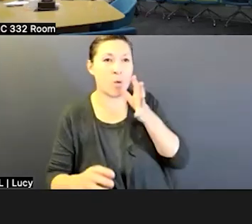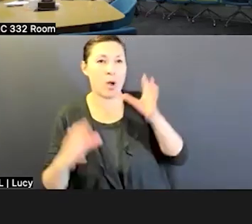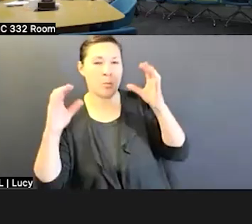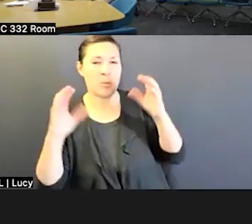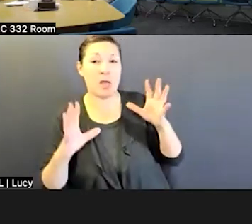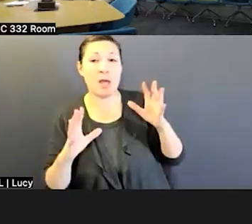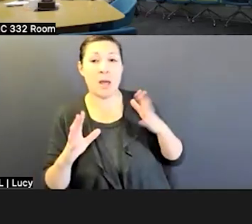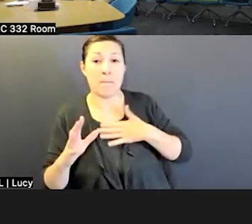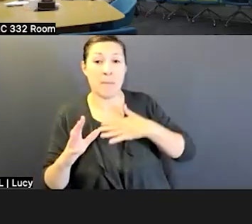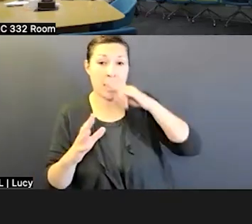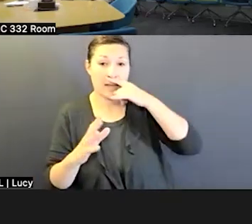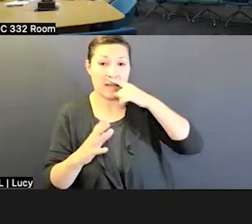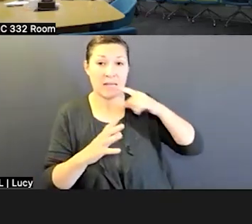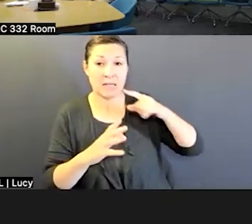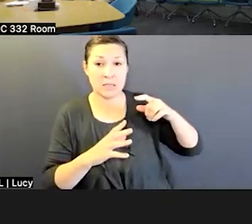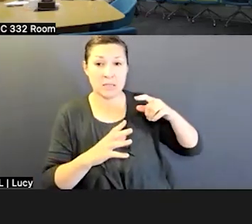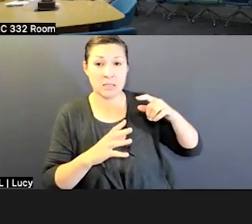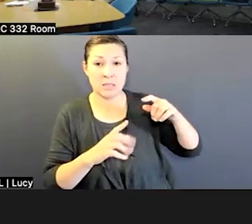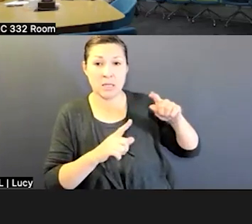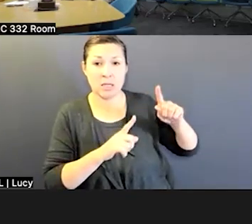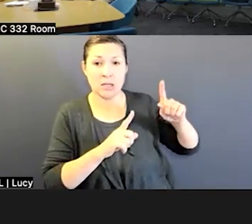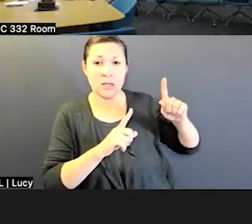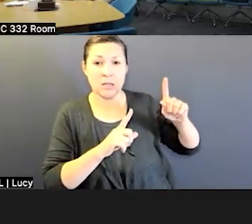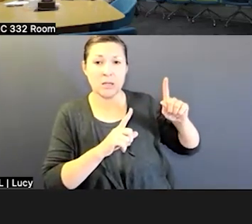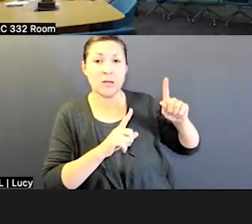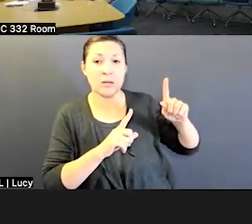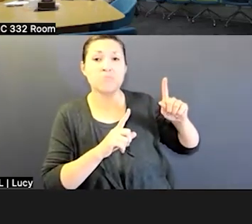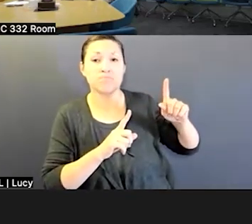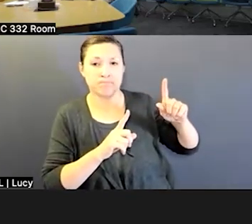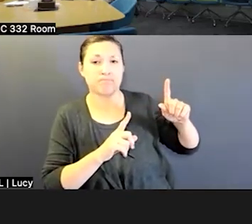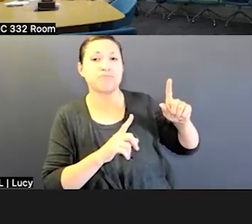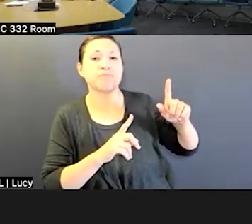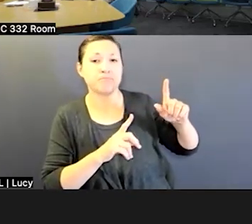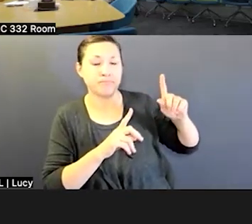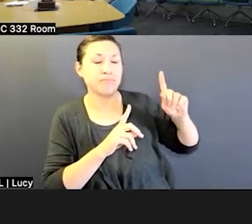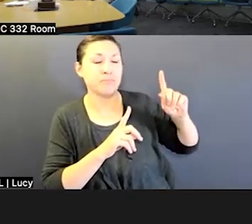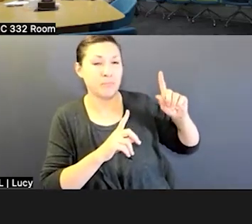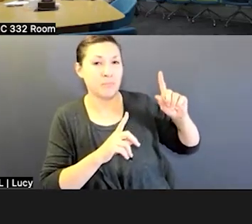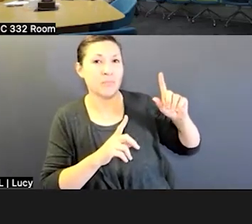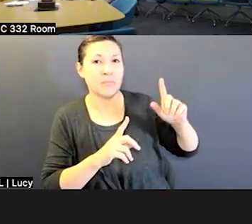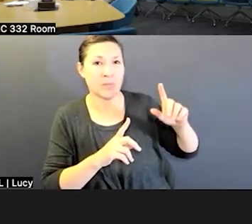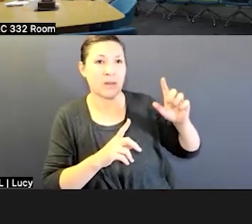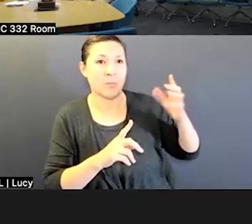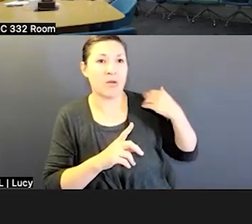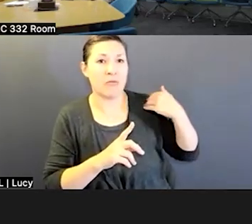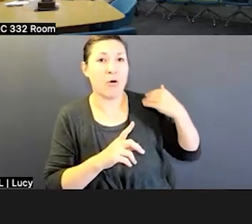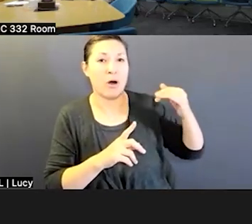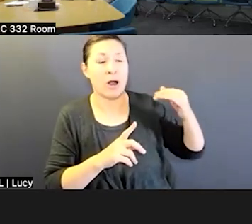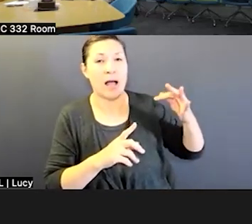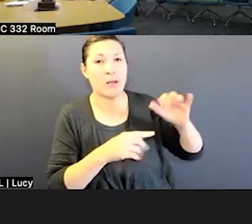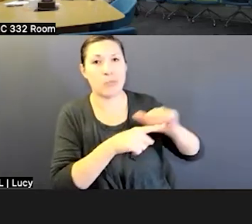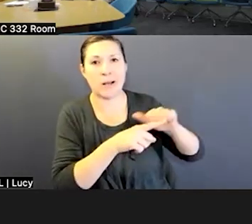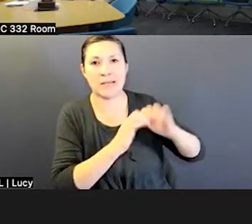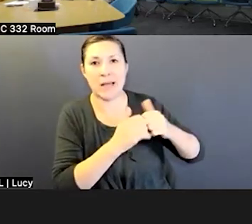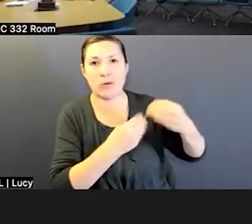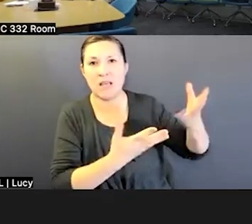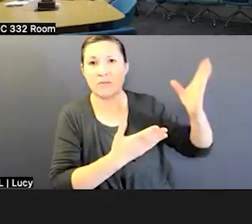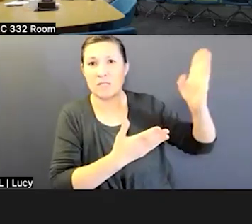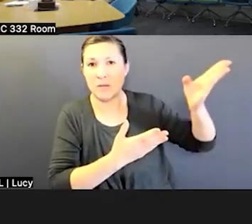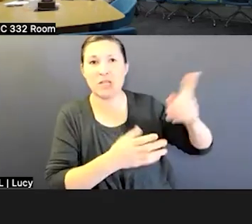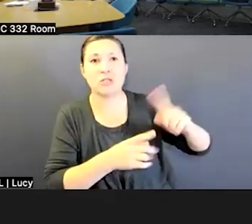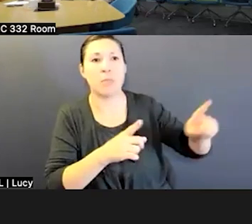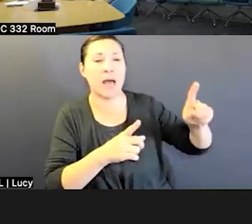it's the kids with disabilities are in the classroom with general classroom with helpers. But what it does is it makes